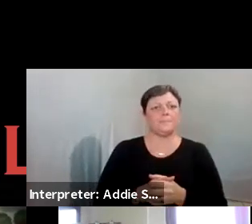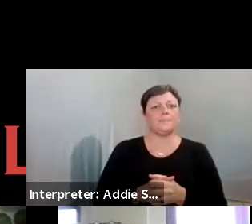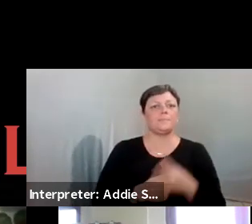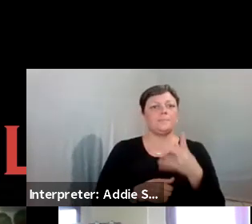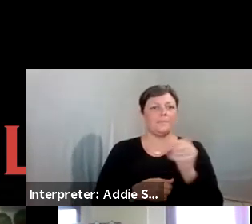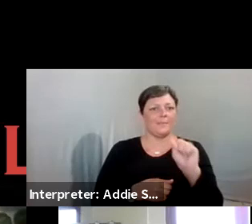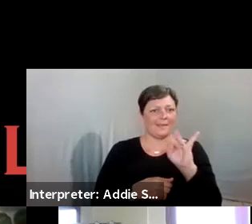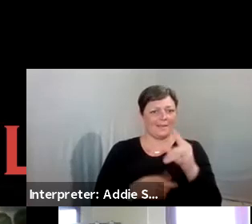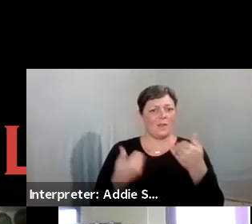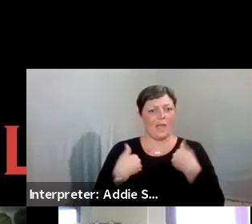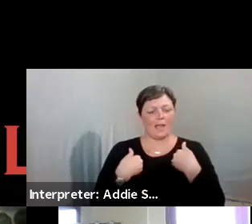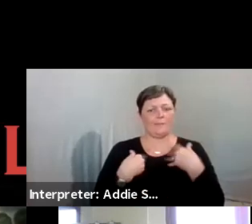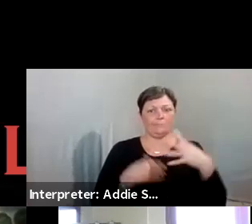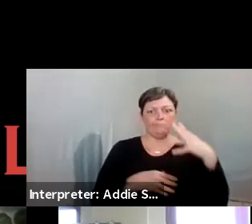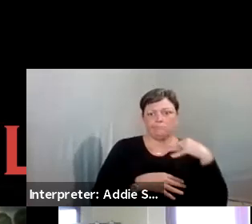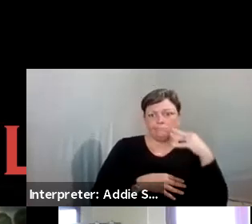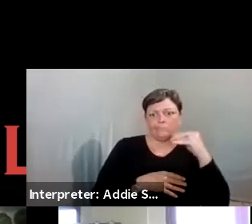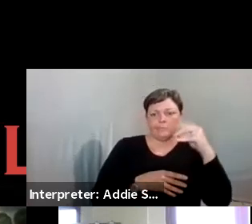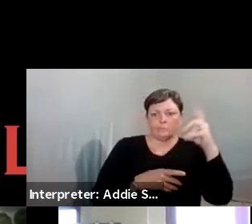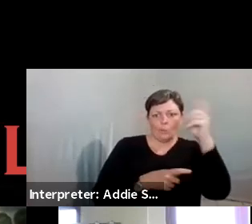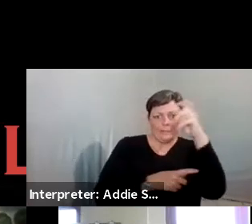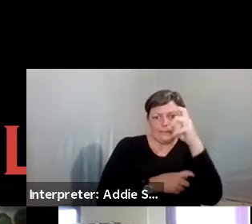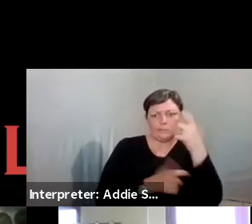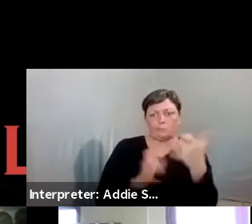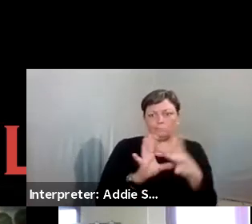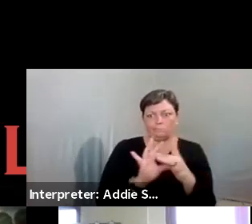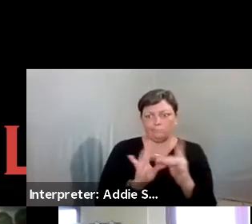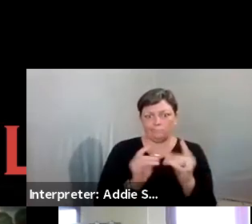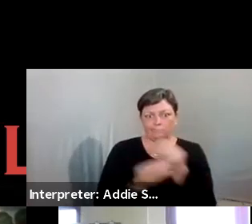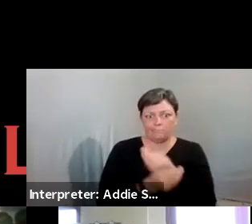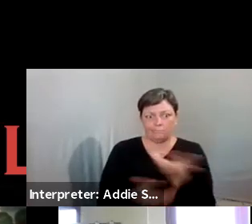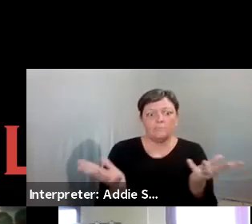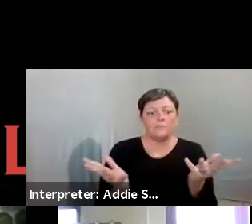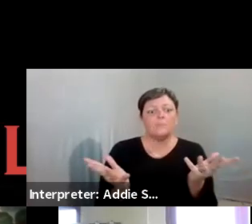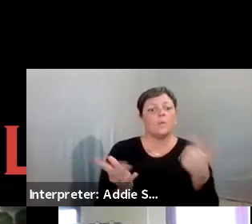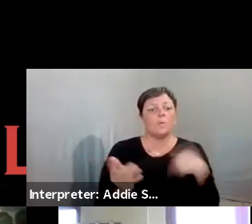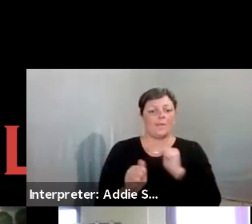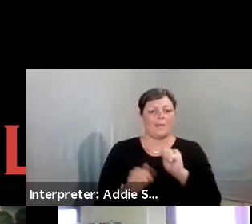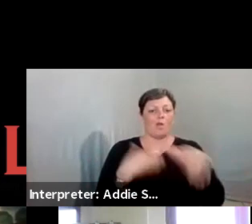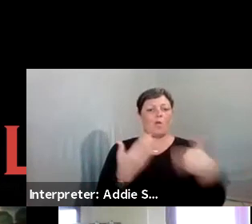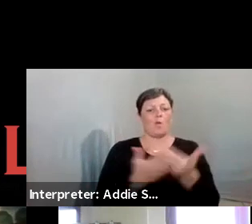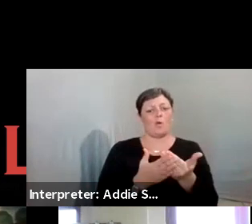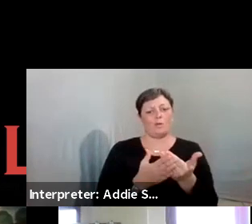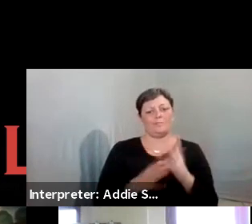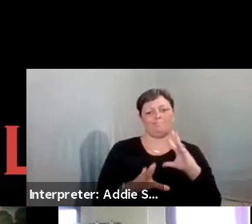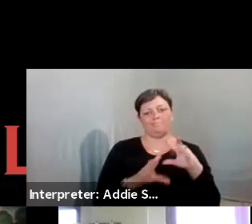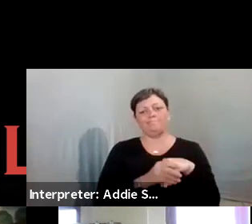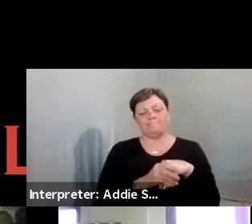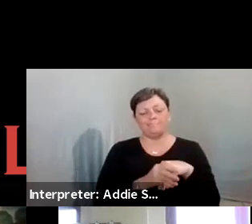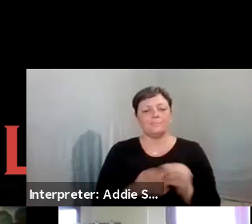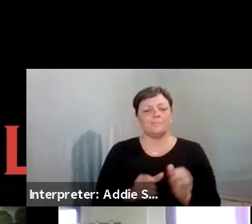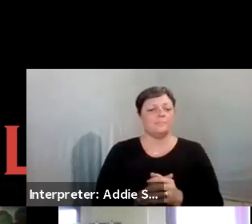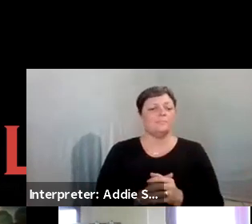you have words of wisdom on all of that, we want to hear that too, so we can all as a community engage and